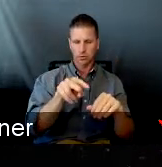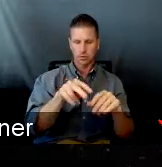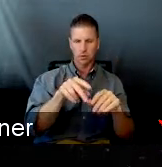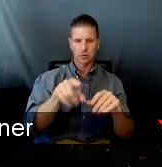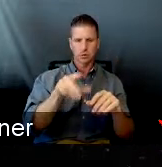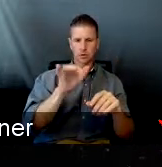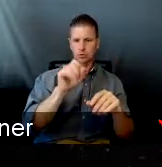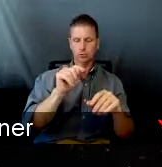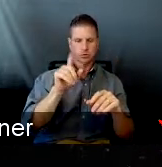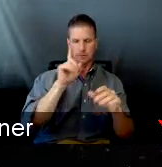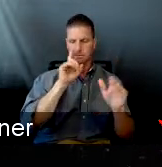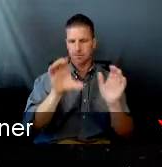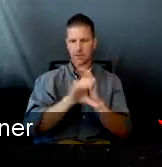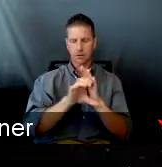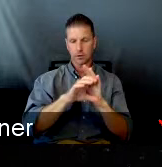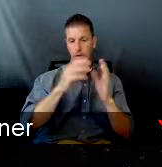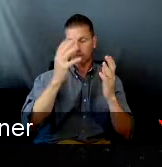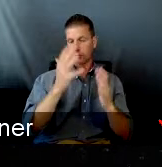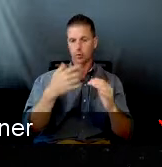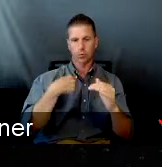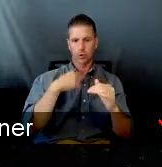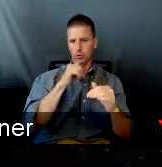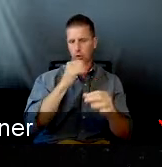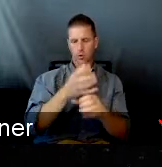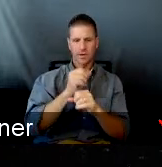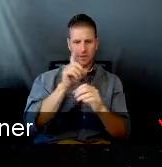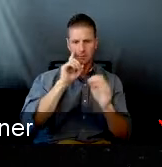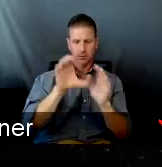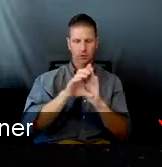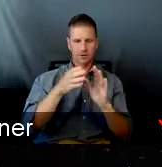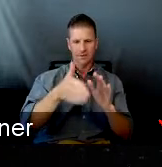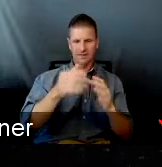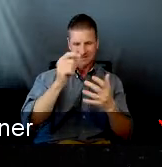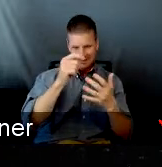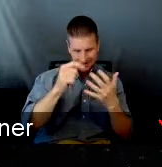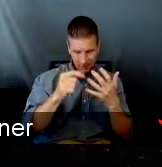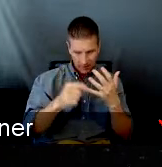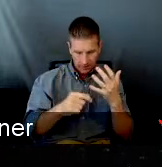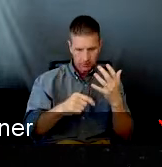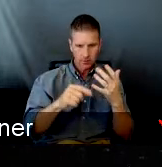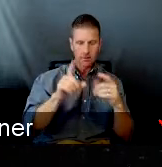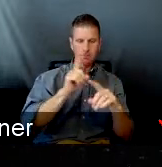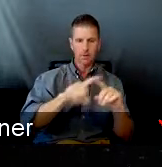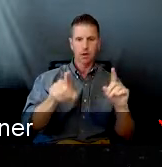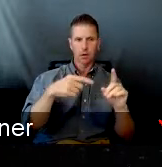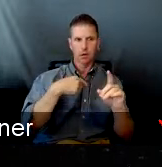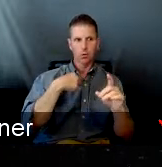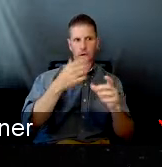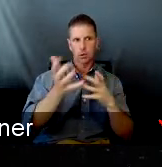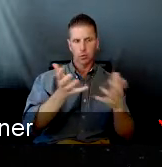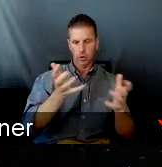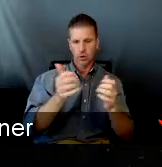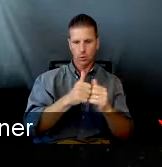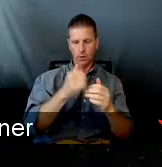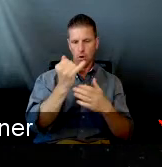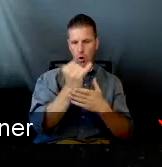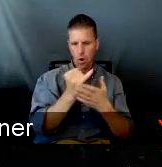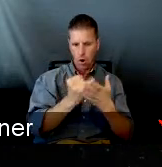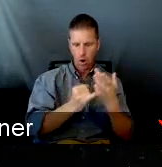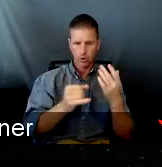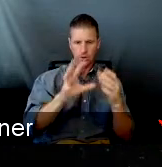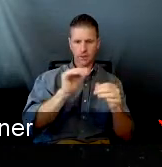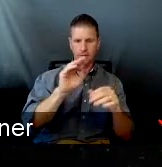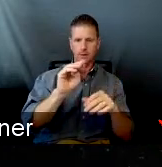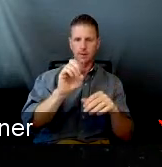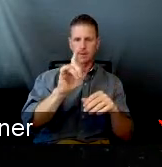an illustration, and unfortunately we do not get images of this detail, but we do work with artists and the media to try